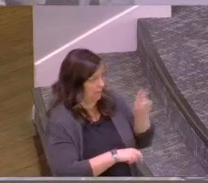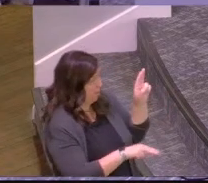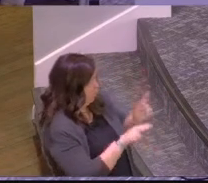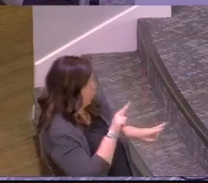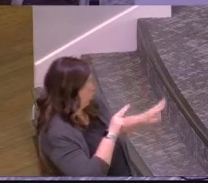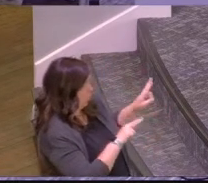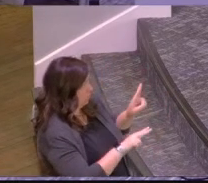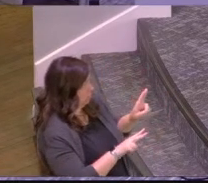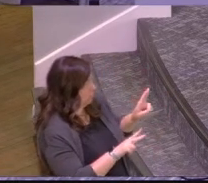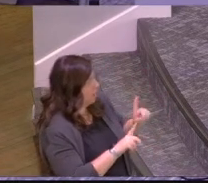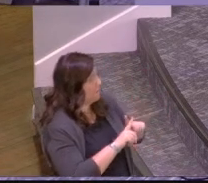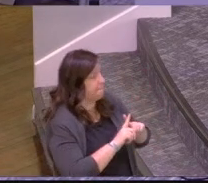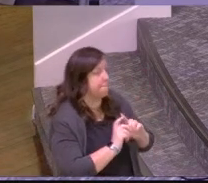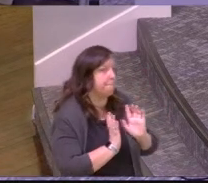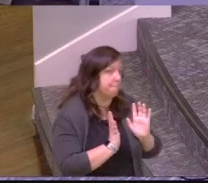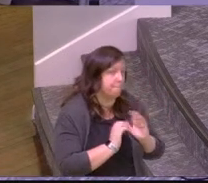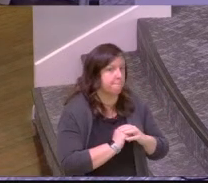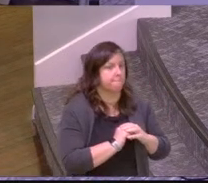if